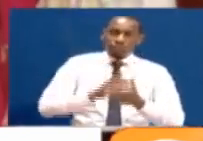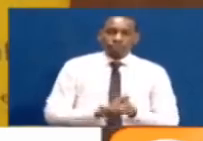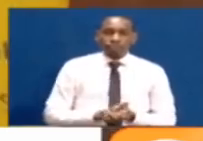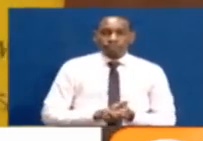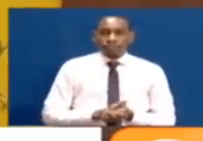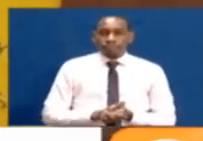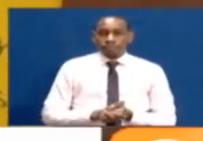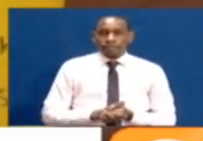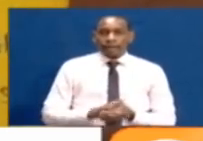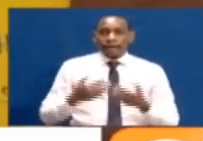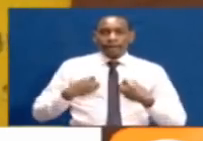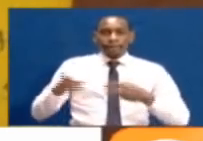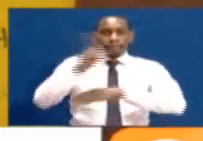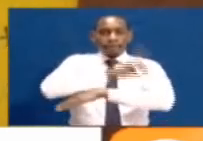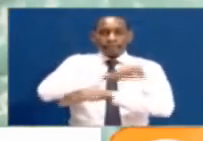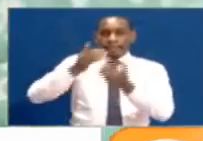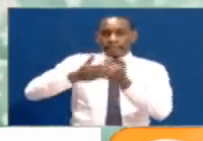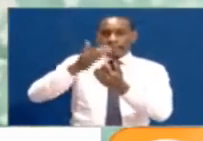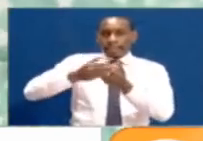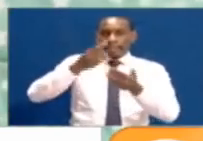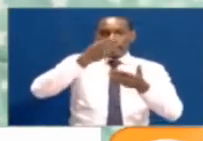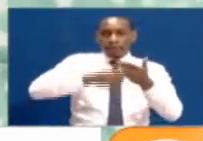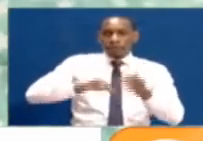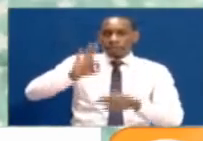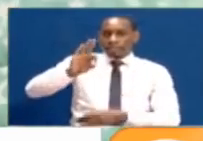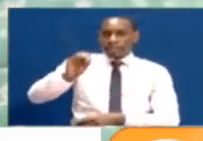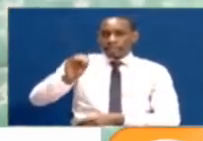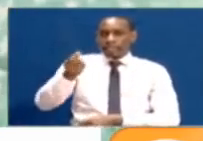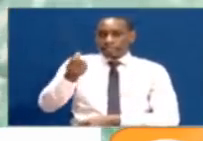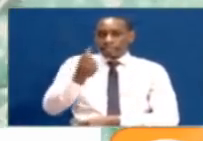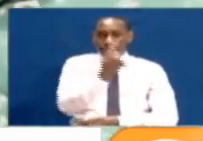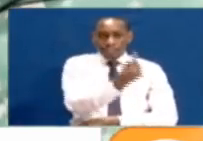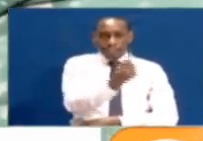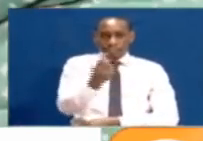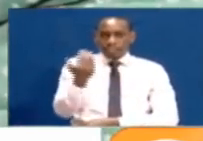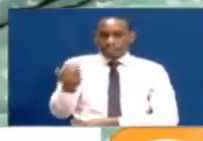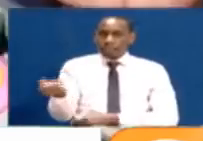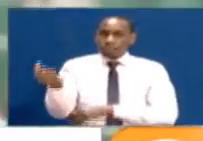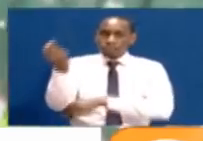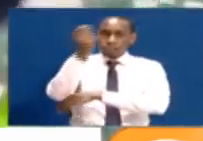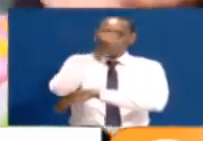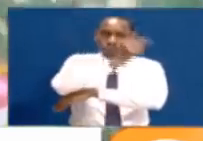She runs a daycare where she charges 30 shillings per child a day.